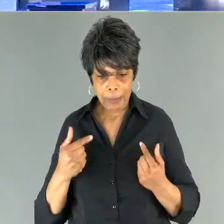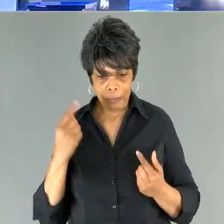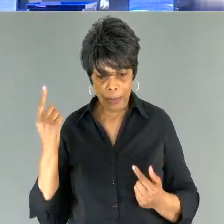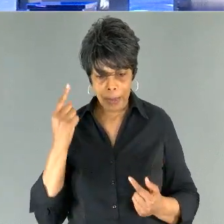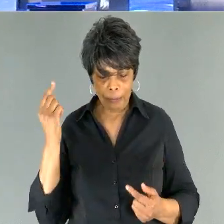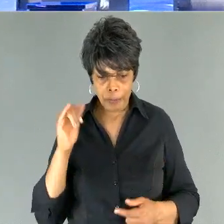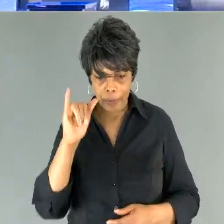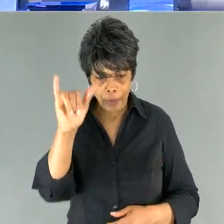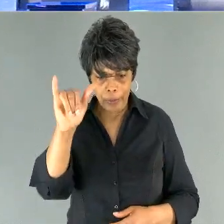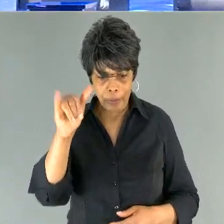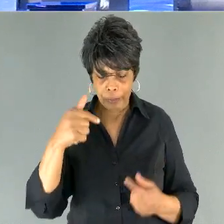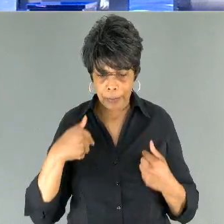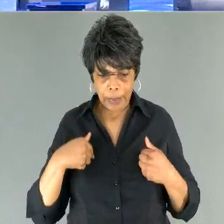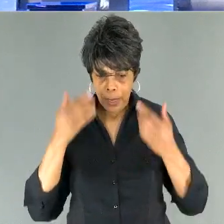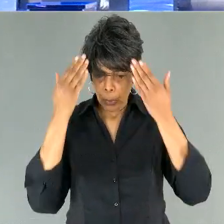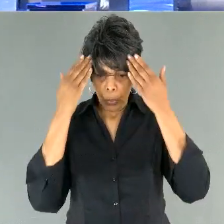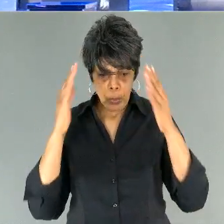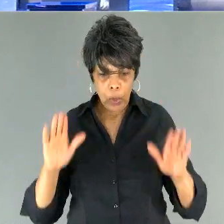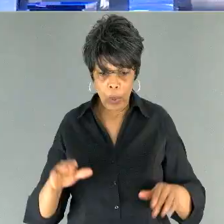And